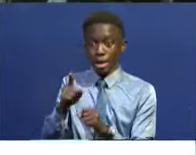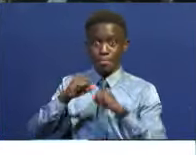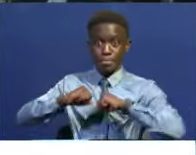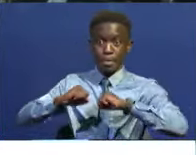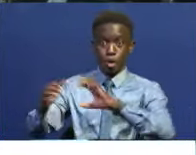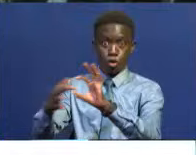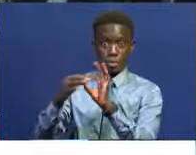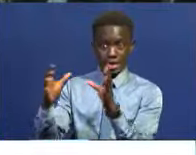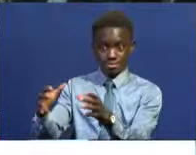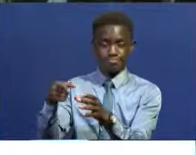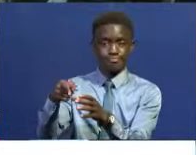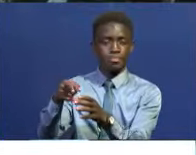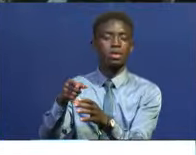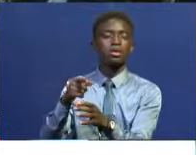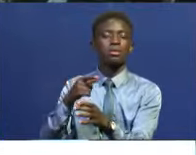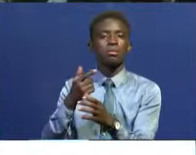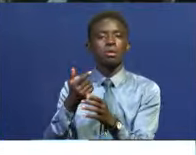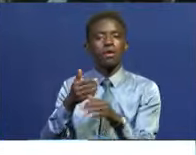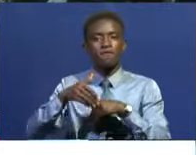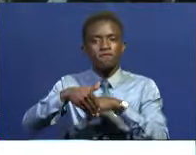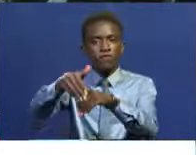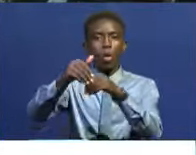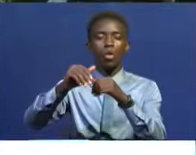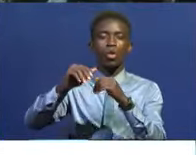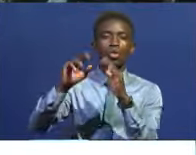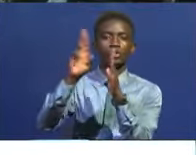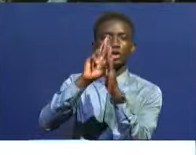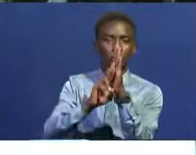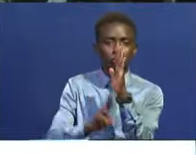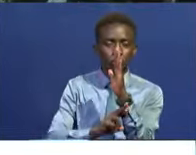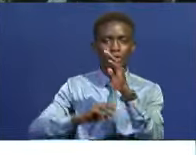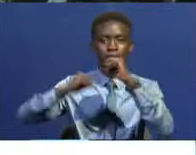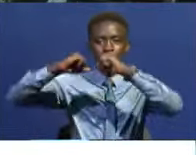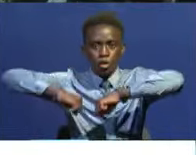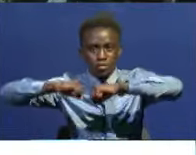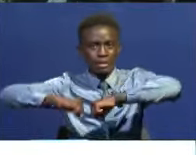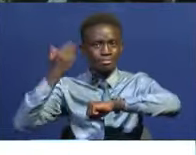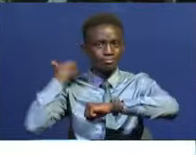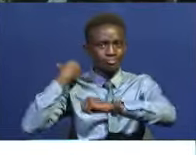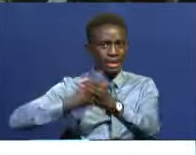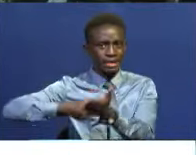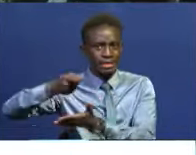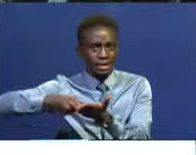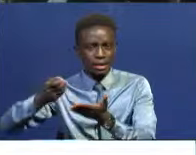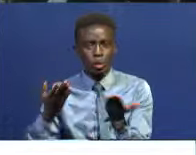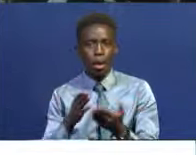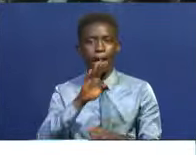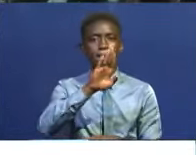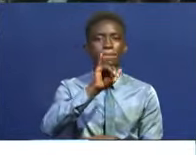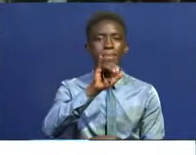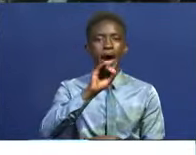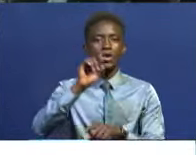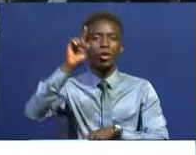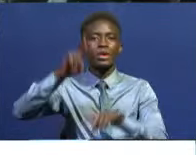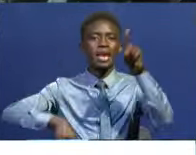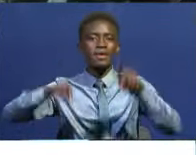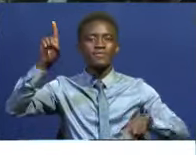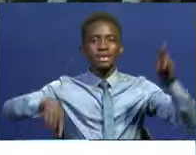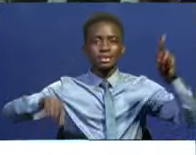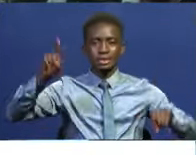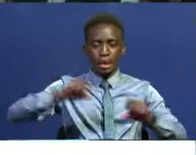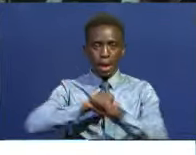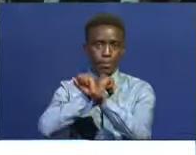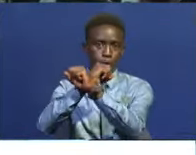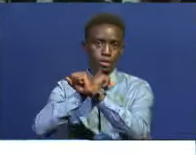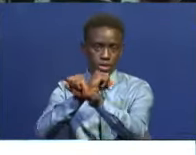the treaties, the international covenant they have signed for the biodiversity protection, to make sure